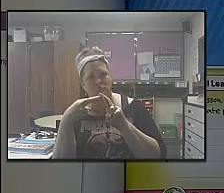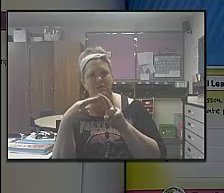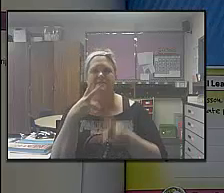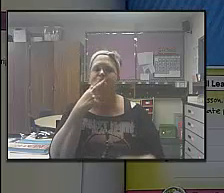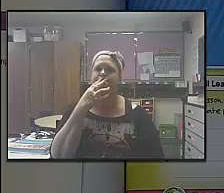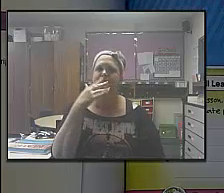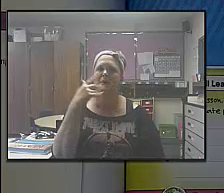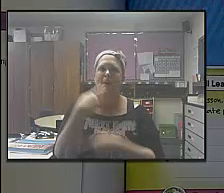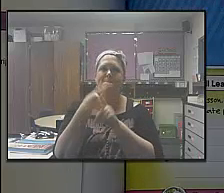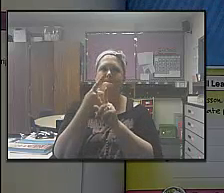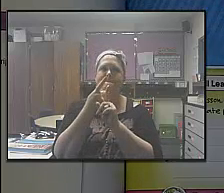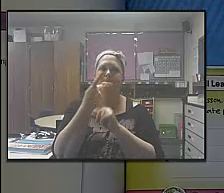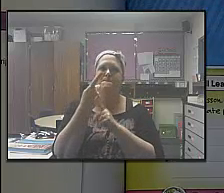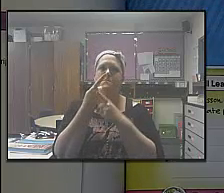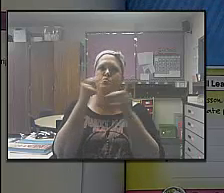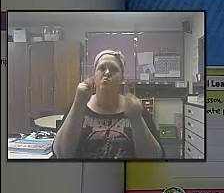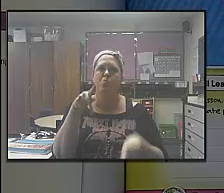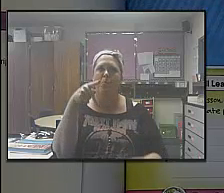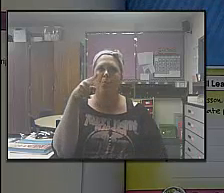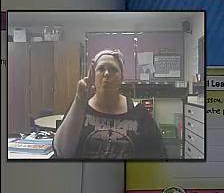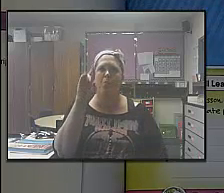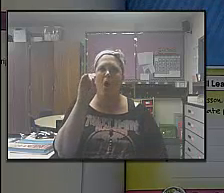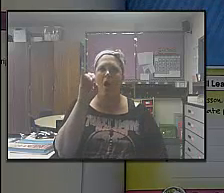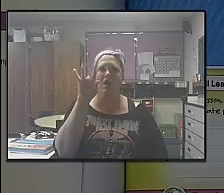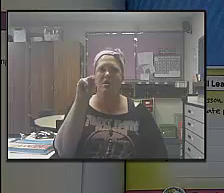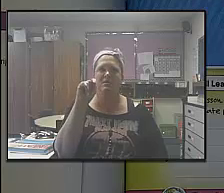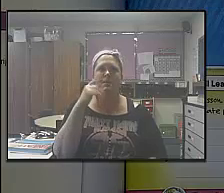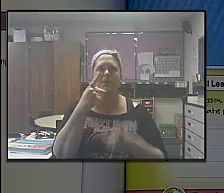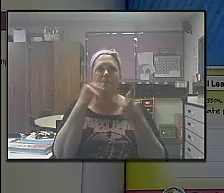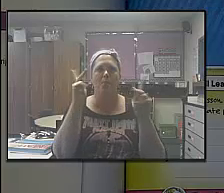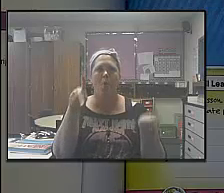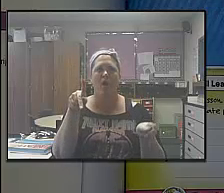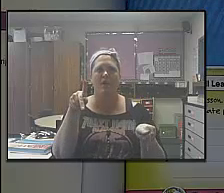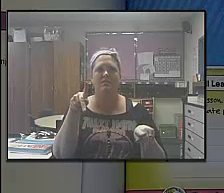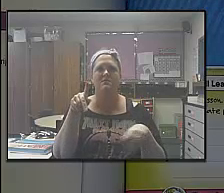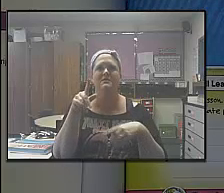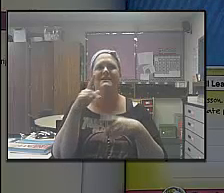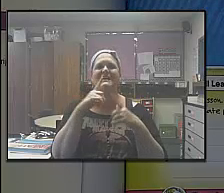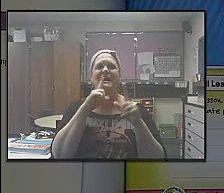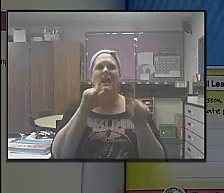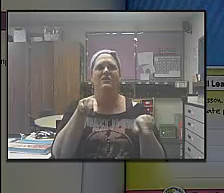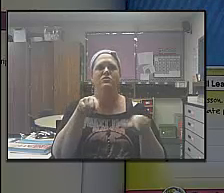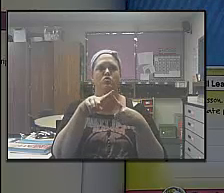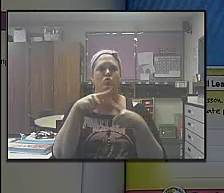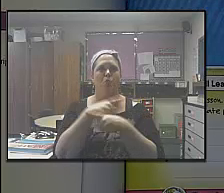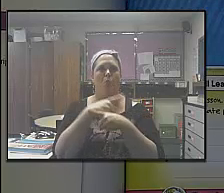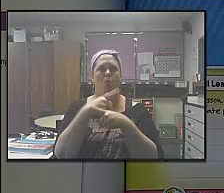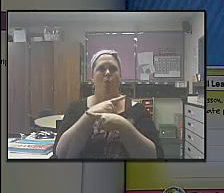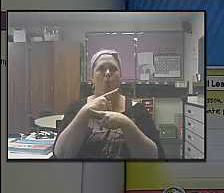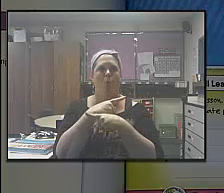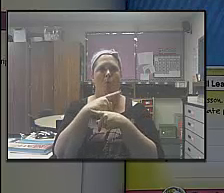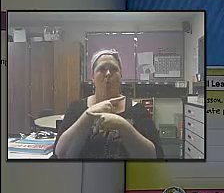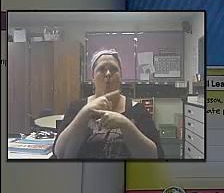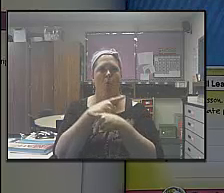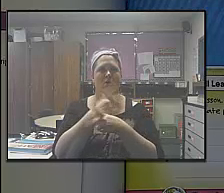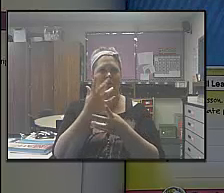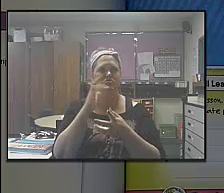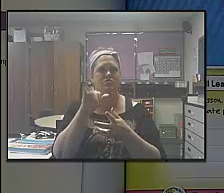where we're gonna start. Products. Okay, and this is chapter 3, lesson 1, and we're going to add and subtract.